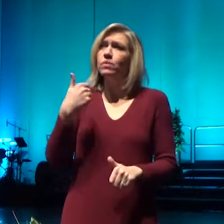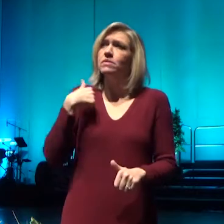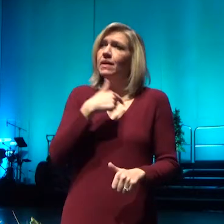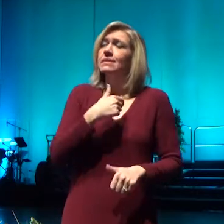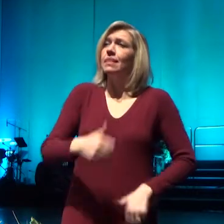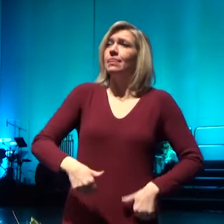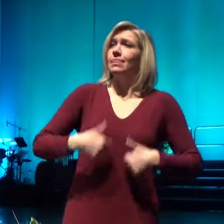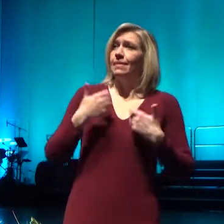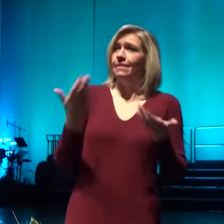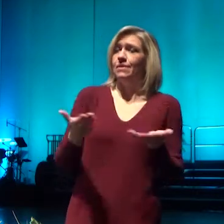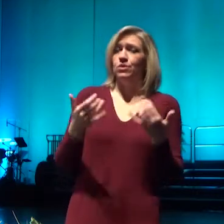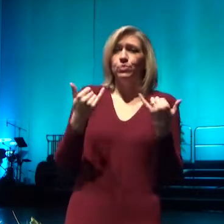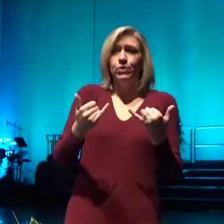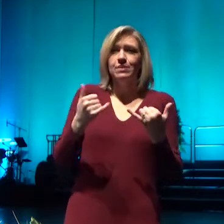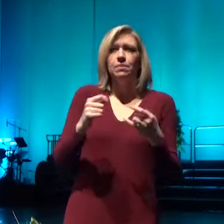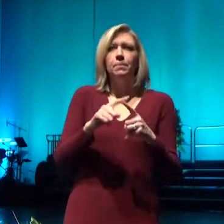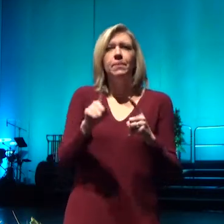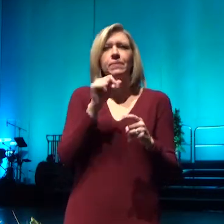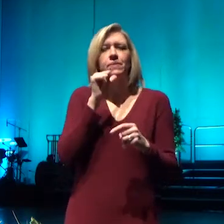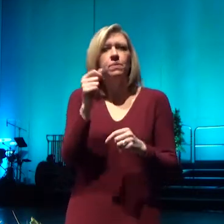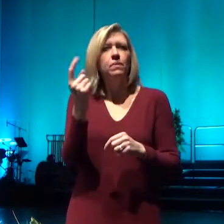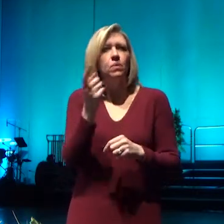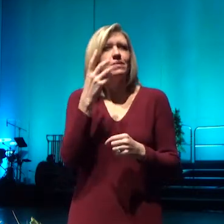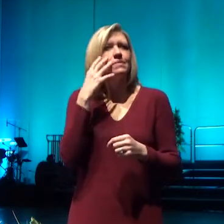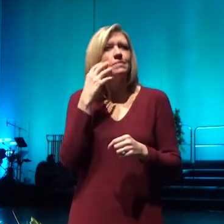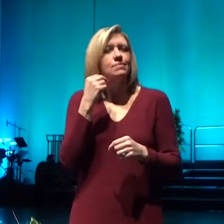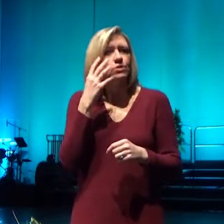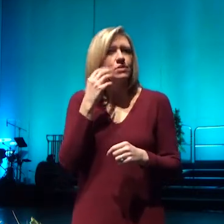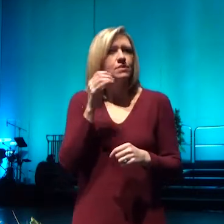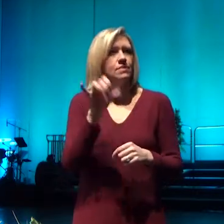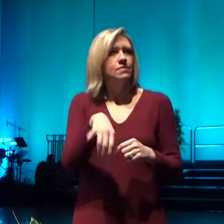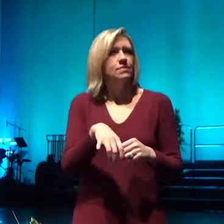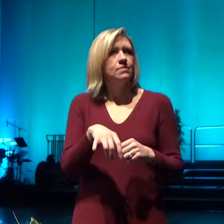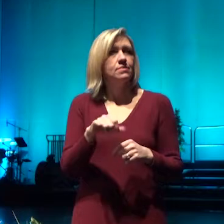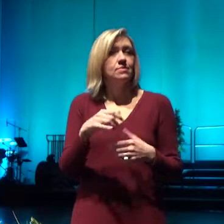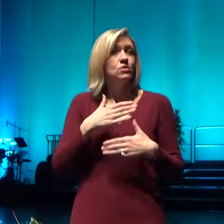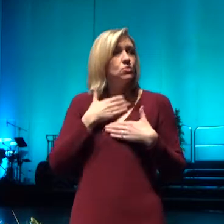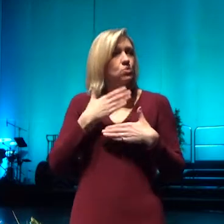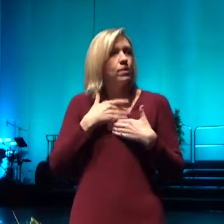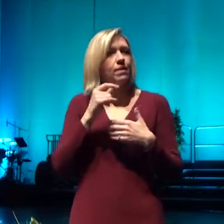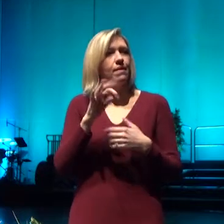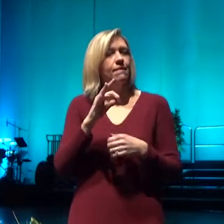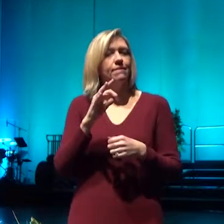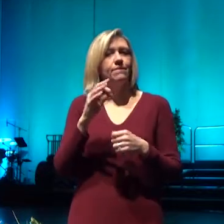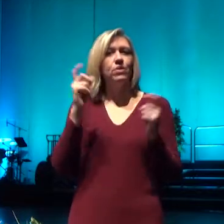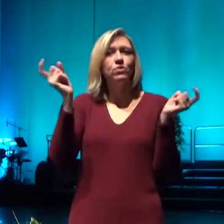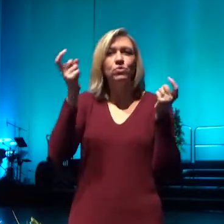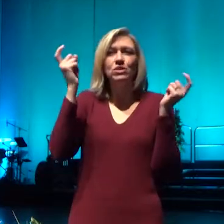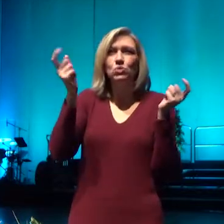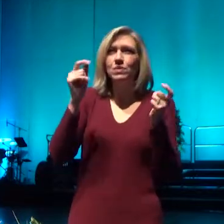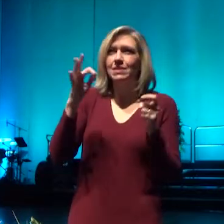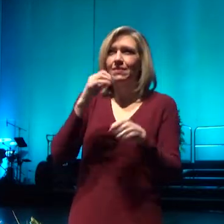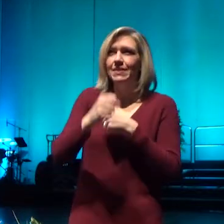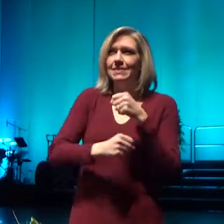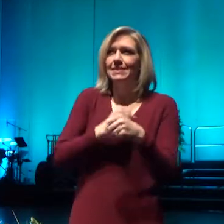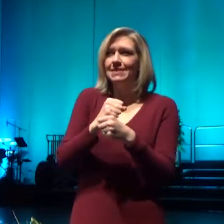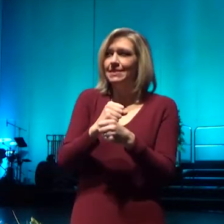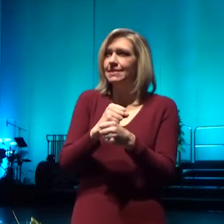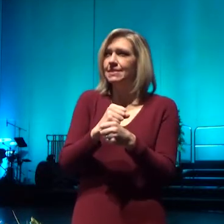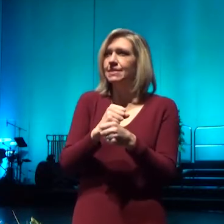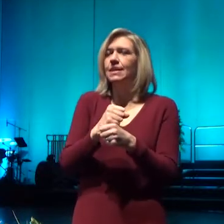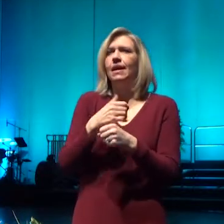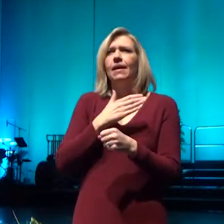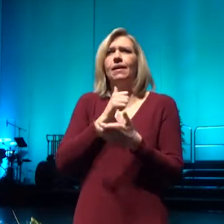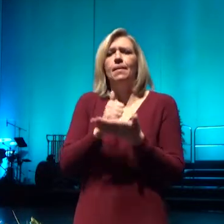present moment, but we don't always experience it. And that's the joy of all the rituals of the season, to help us plant ourselves in